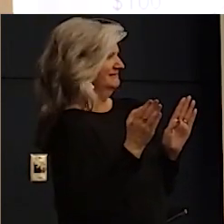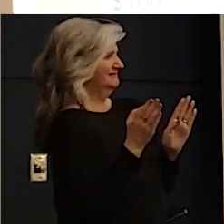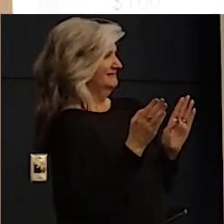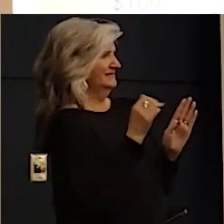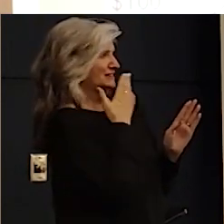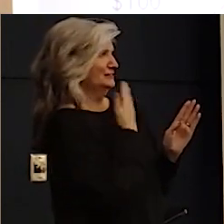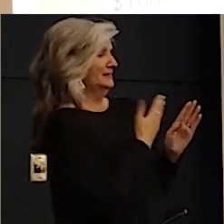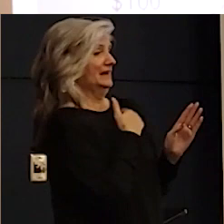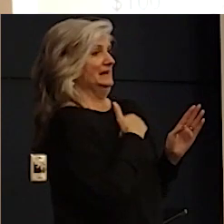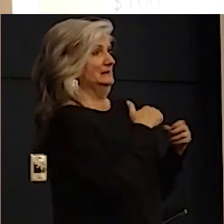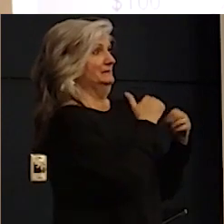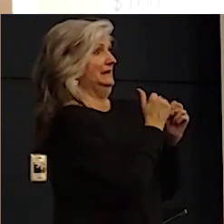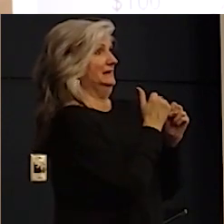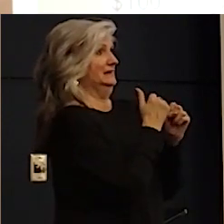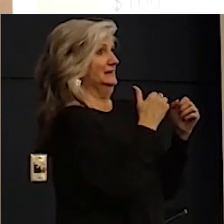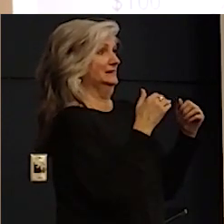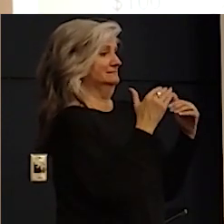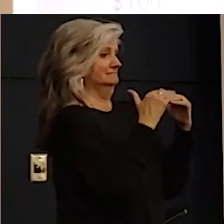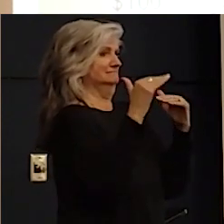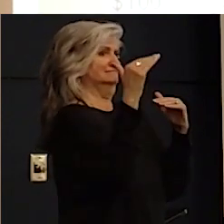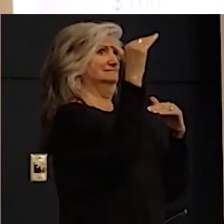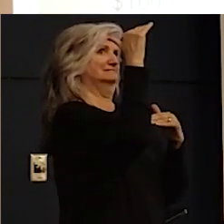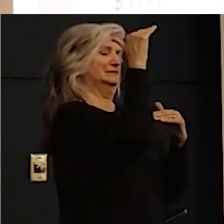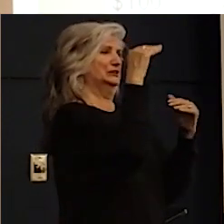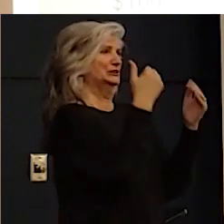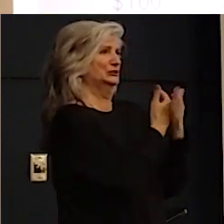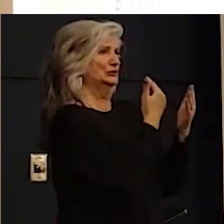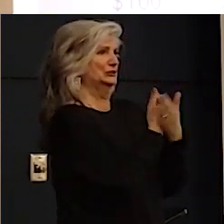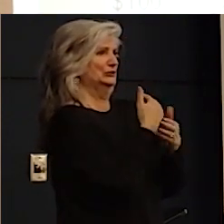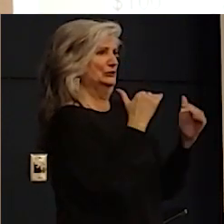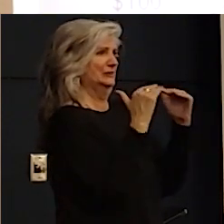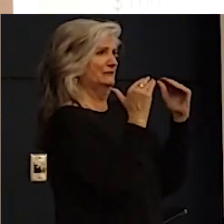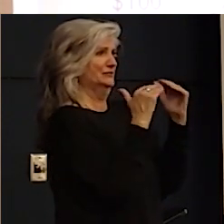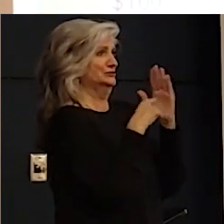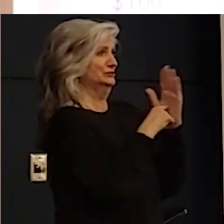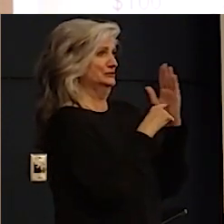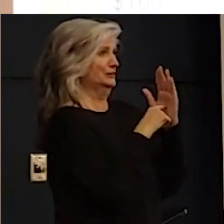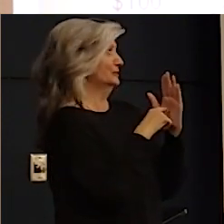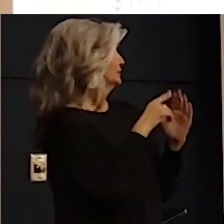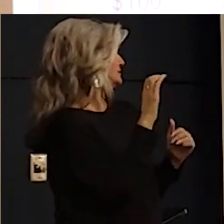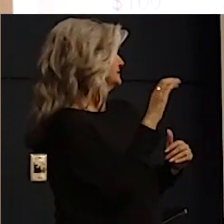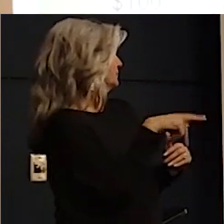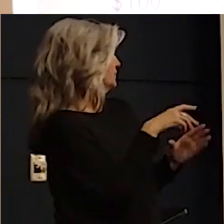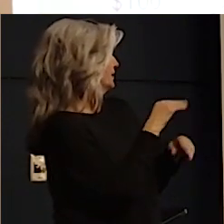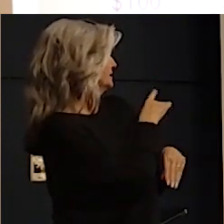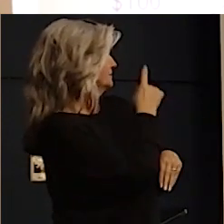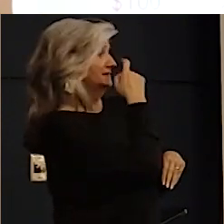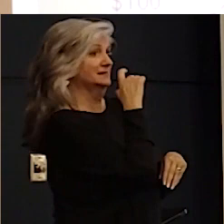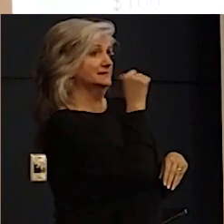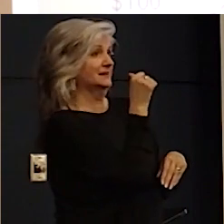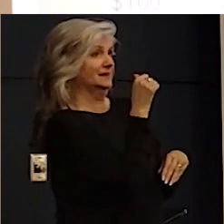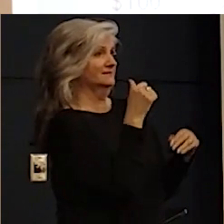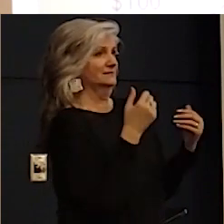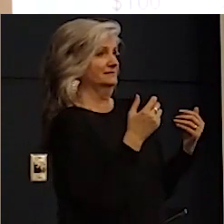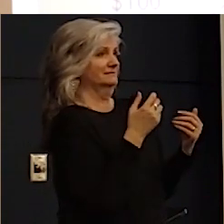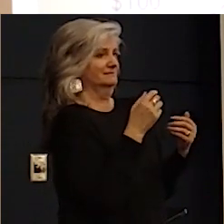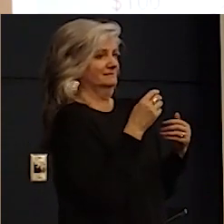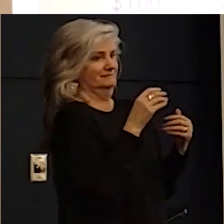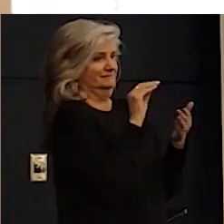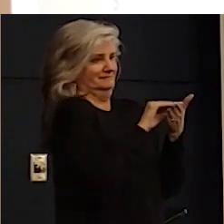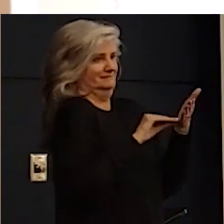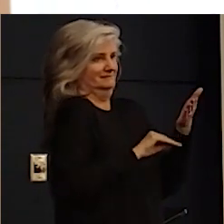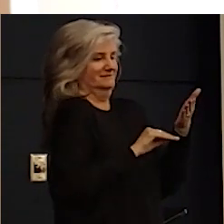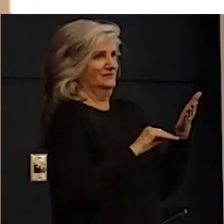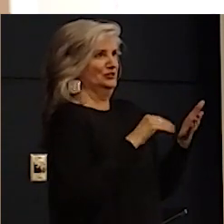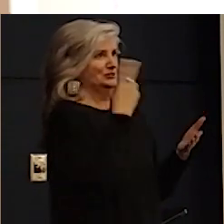I had to create new levels on this graph to show CenterPoint on here because it wouldn't fit otherwise.